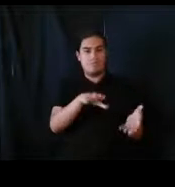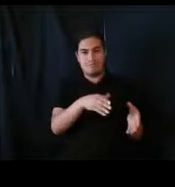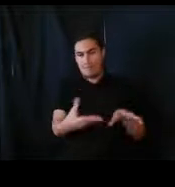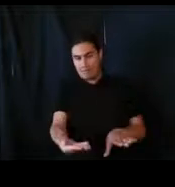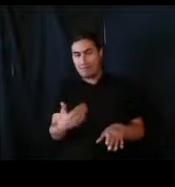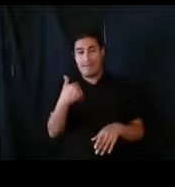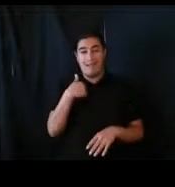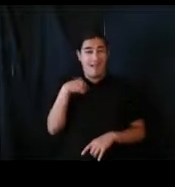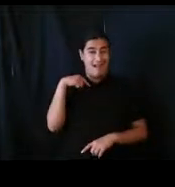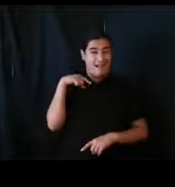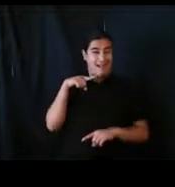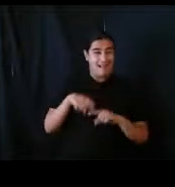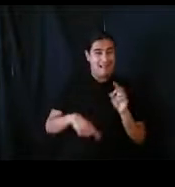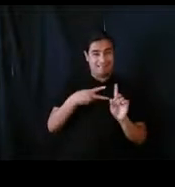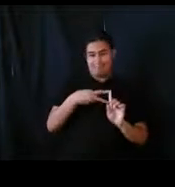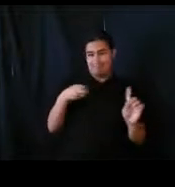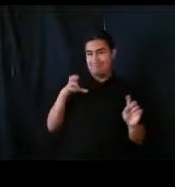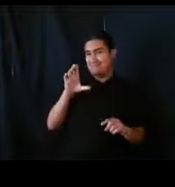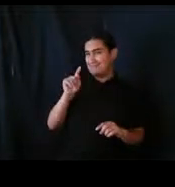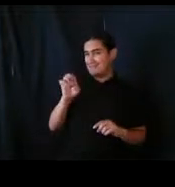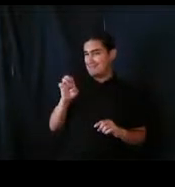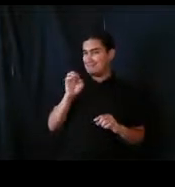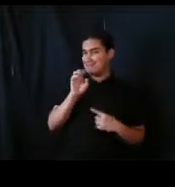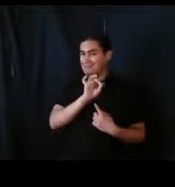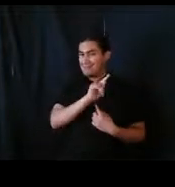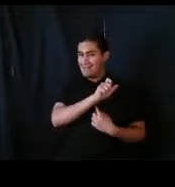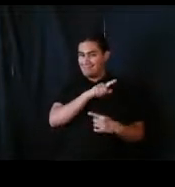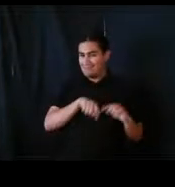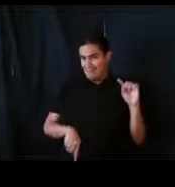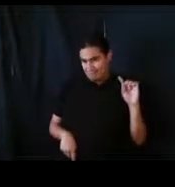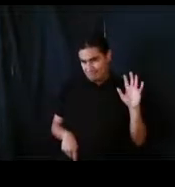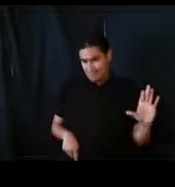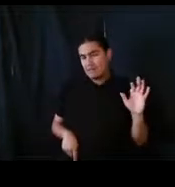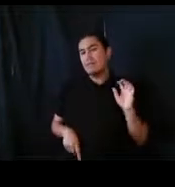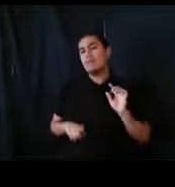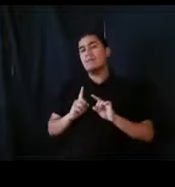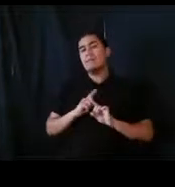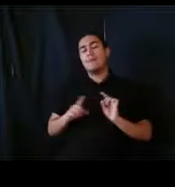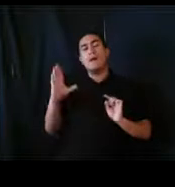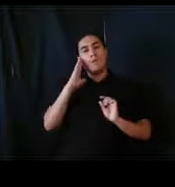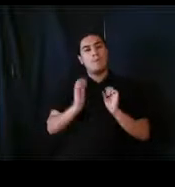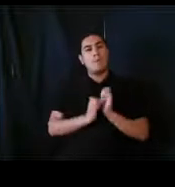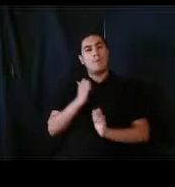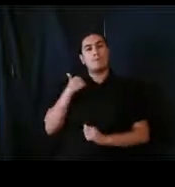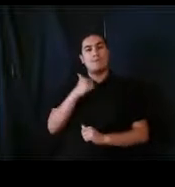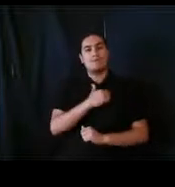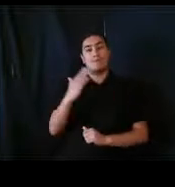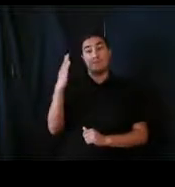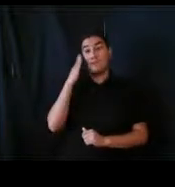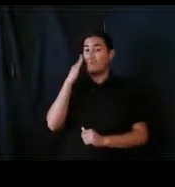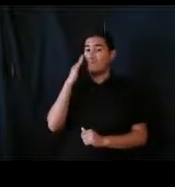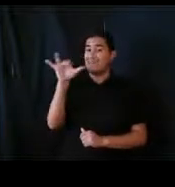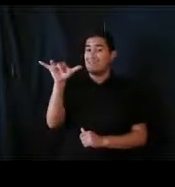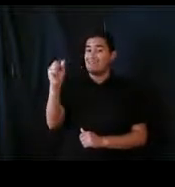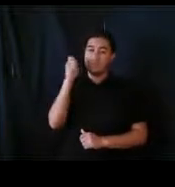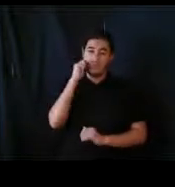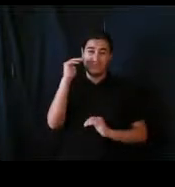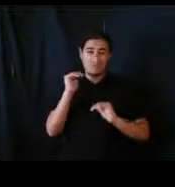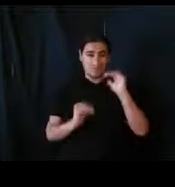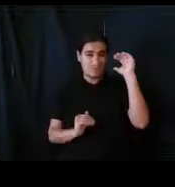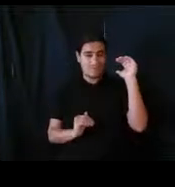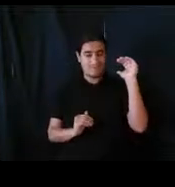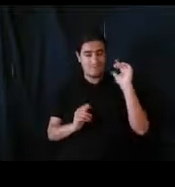can't cite the data but um i think many of us are aware there are racial disparities in in what we